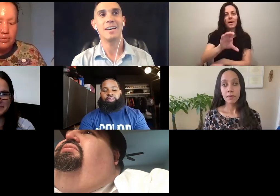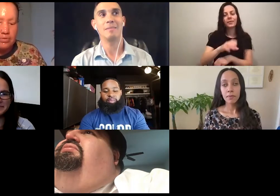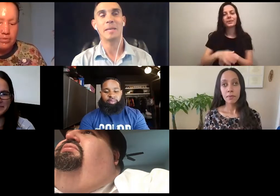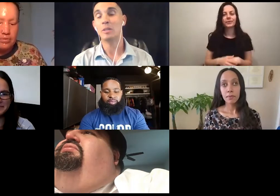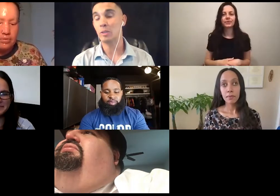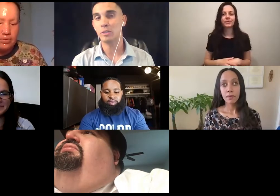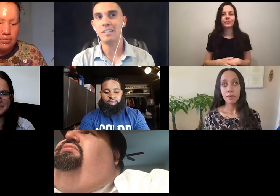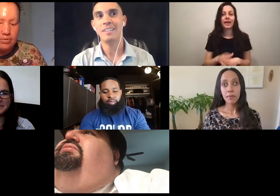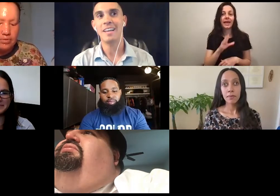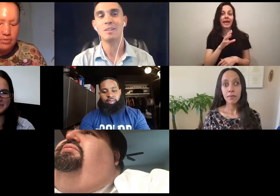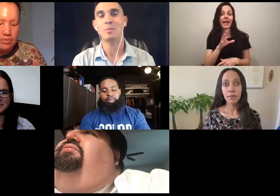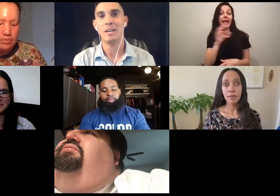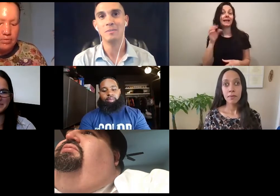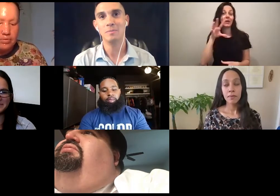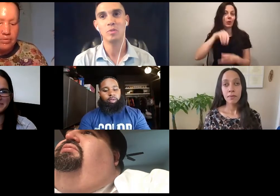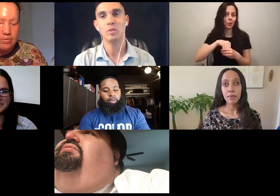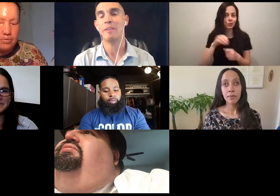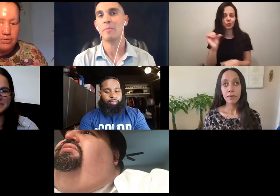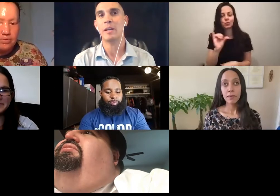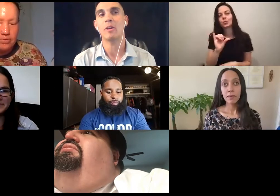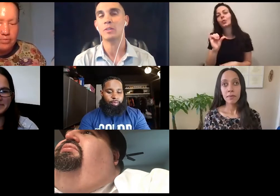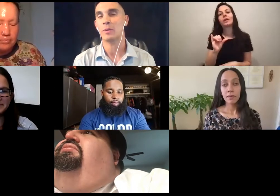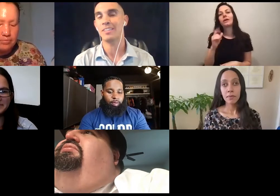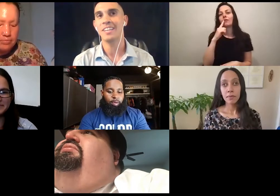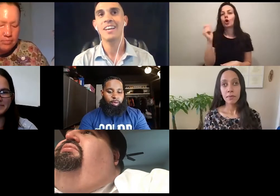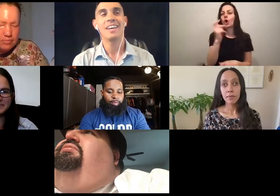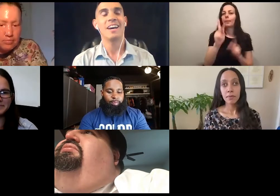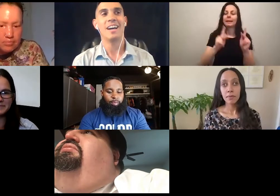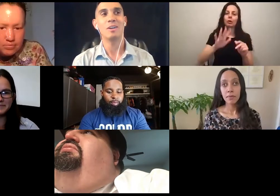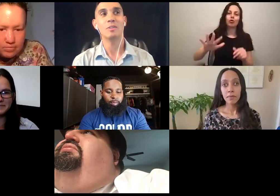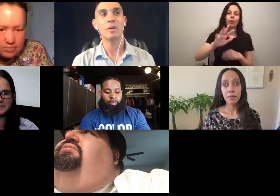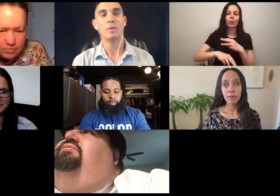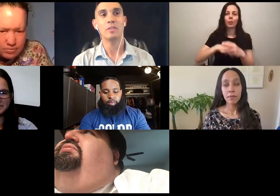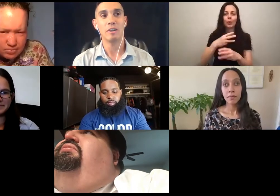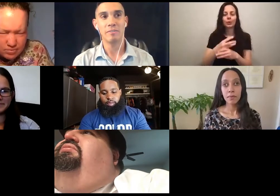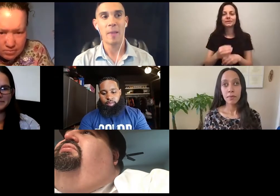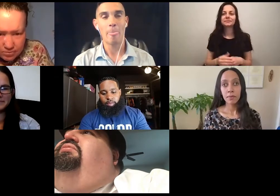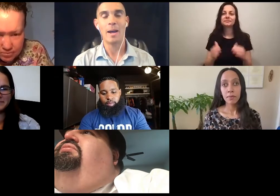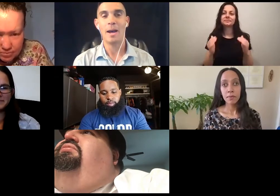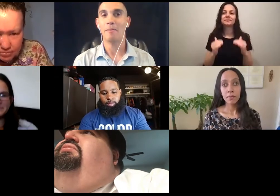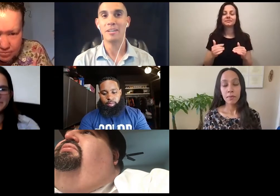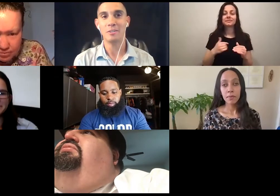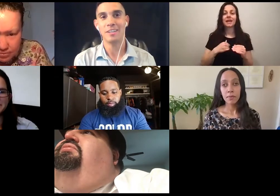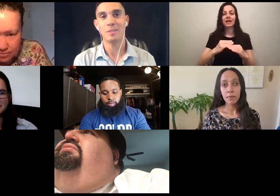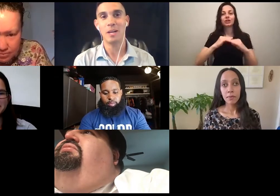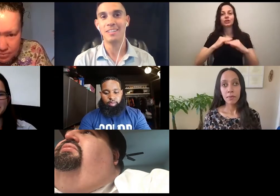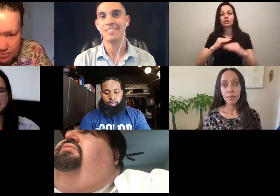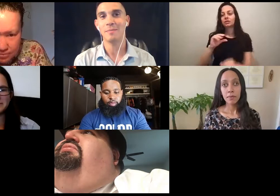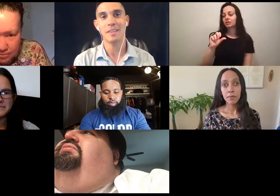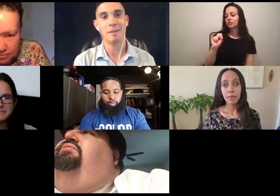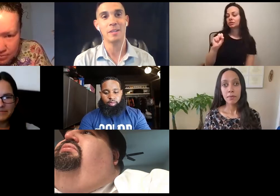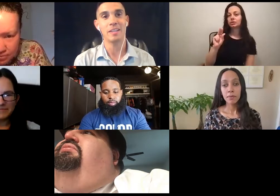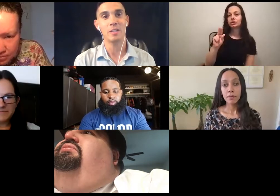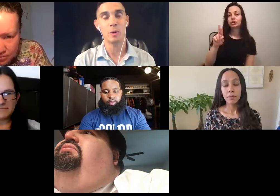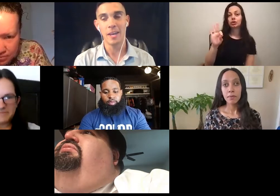and inclusion as well to everybody across the world. I also surf professionally as well, and it's